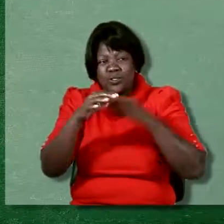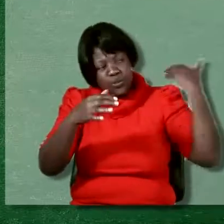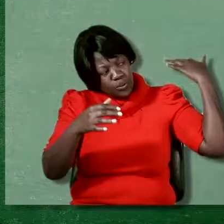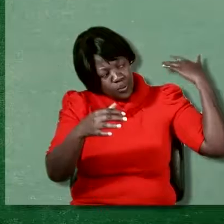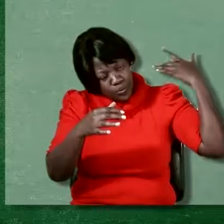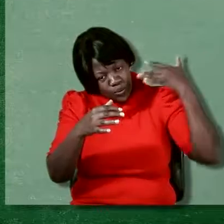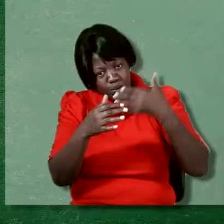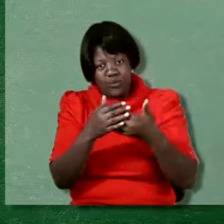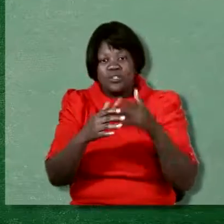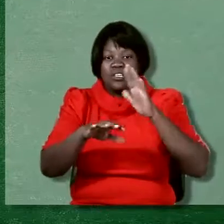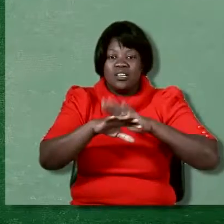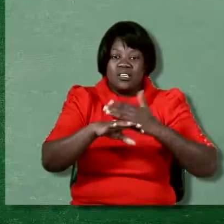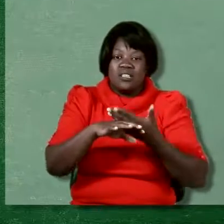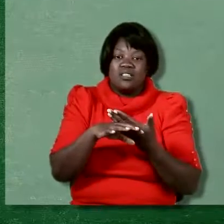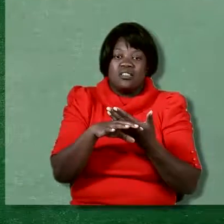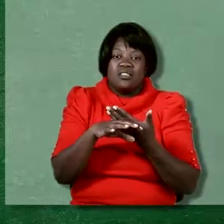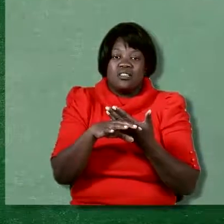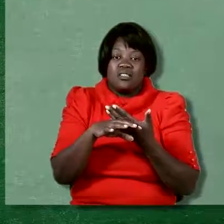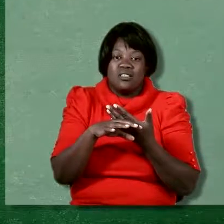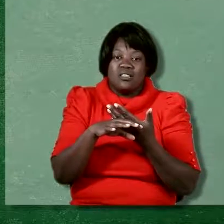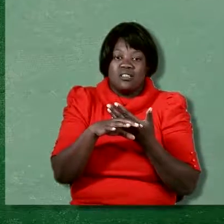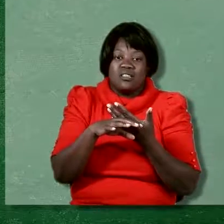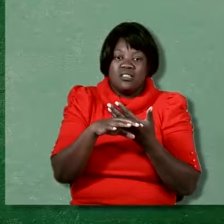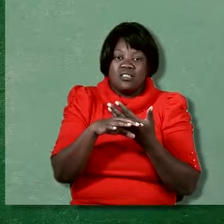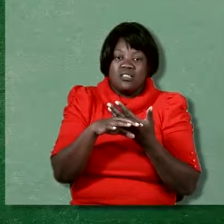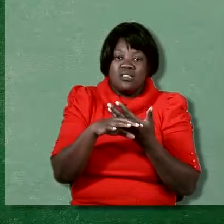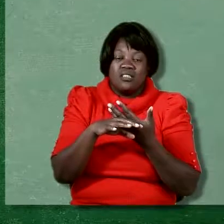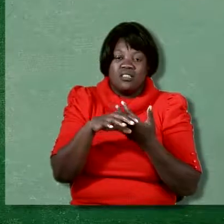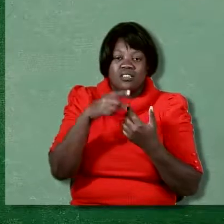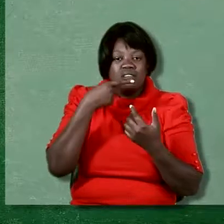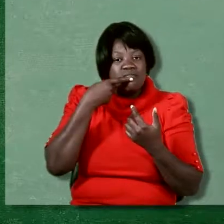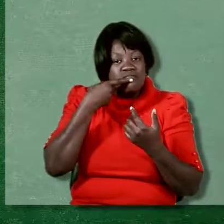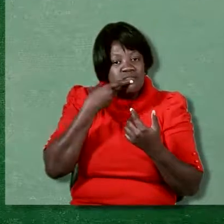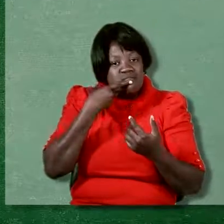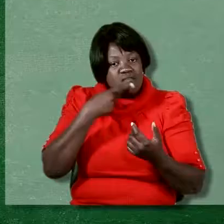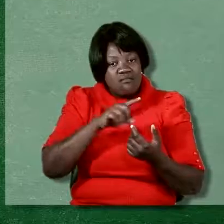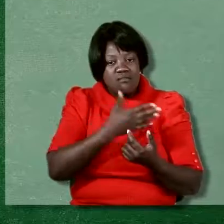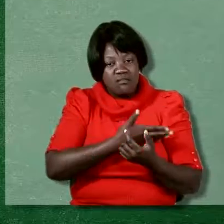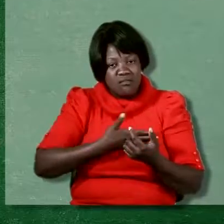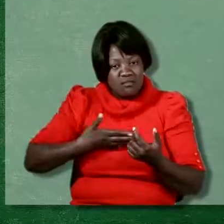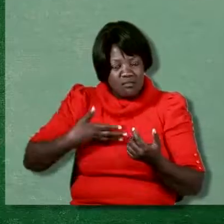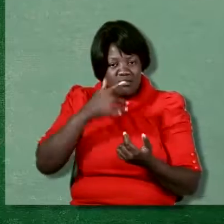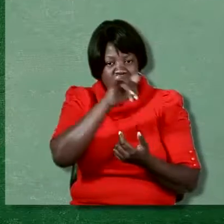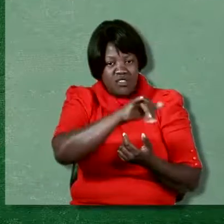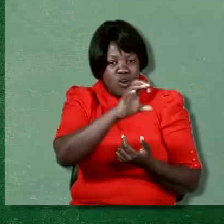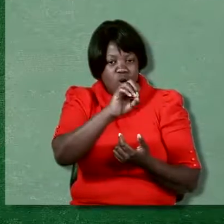blue. Mr. and Mrs. Klein live in Olympia.